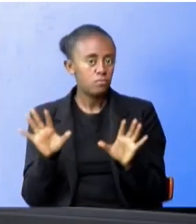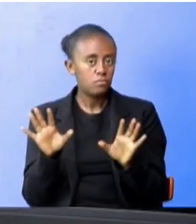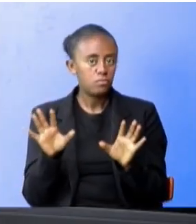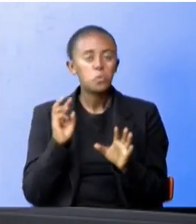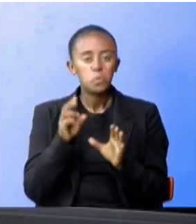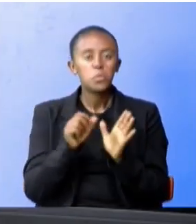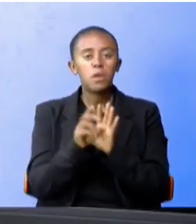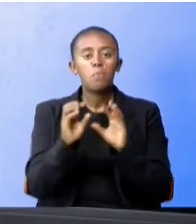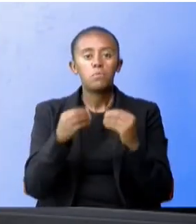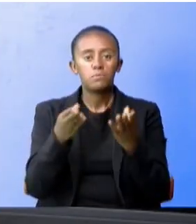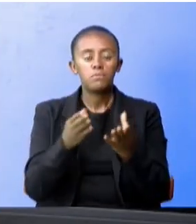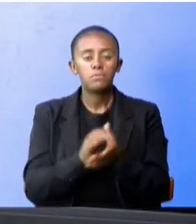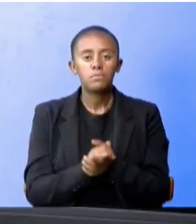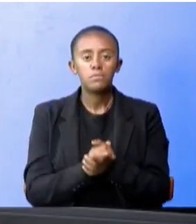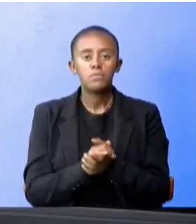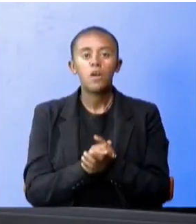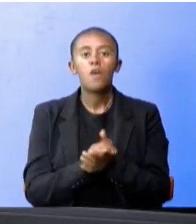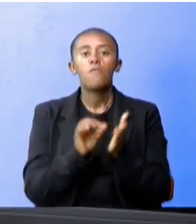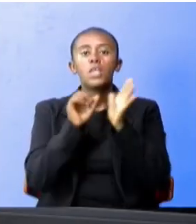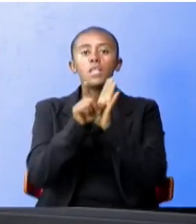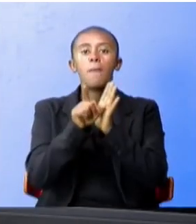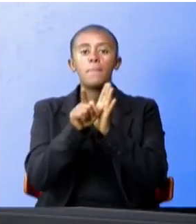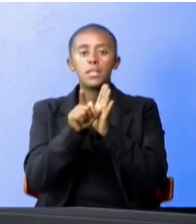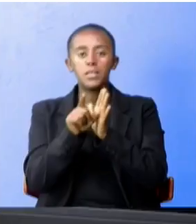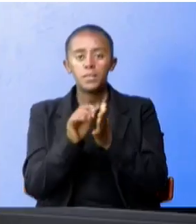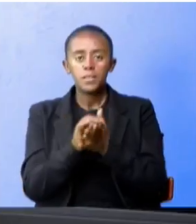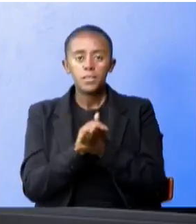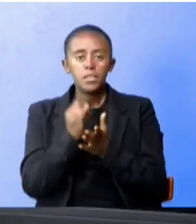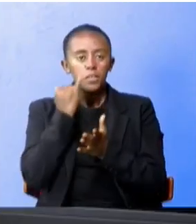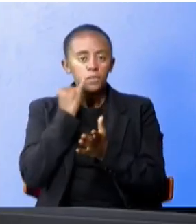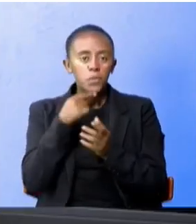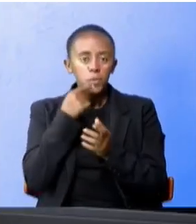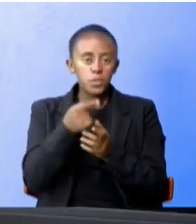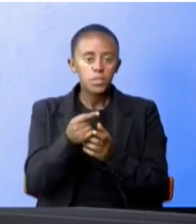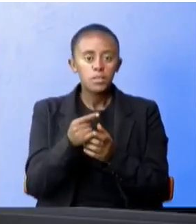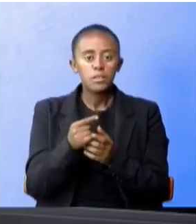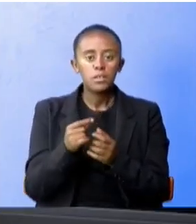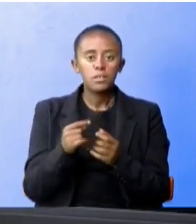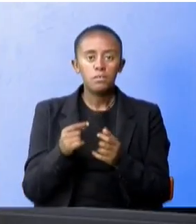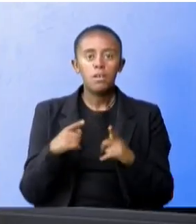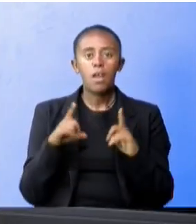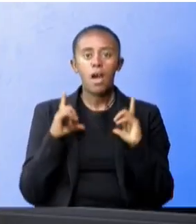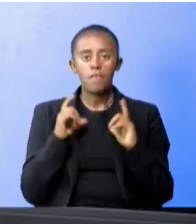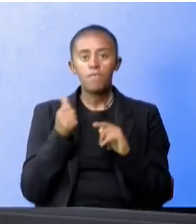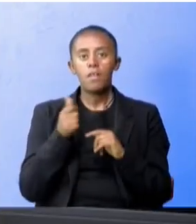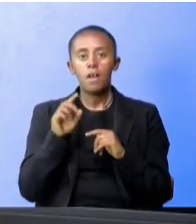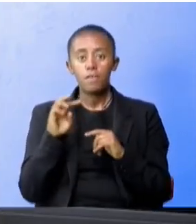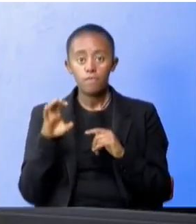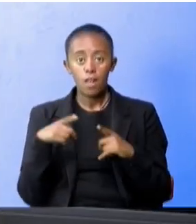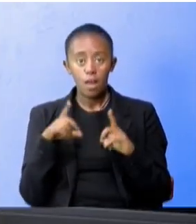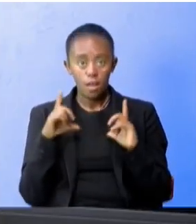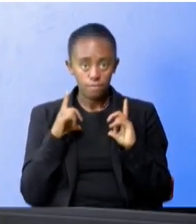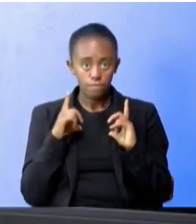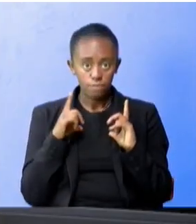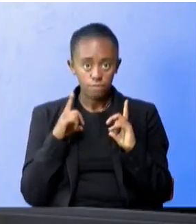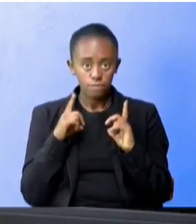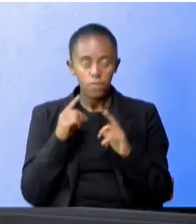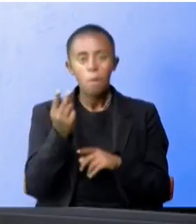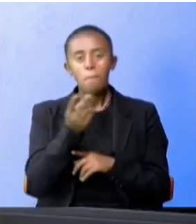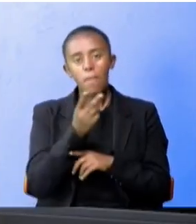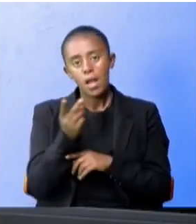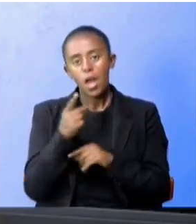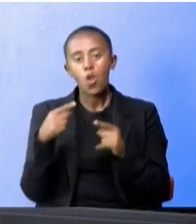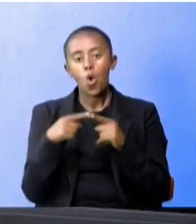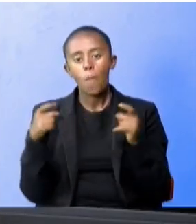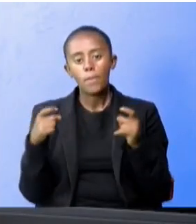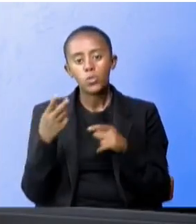give you an example. For example, if we say alive, and then its binary